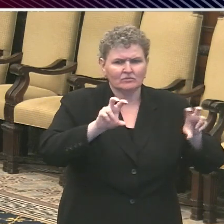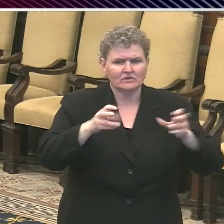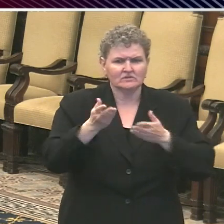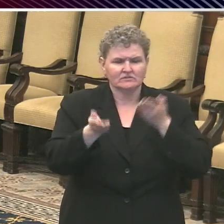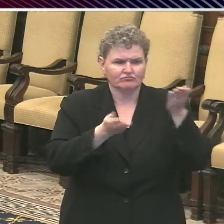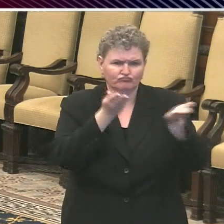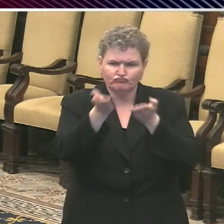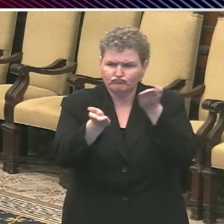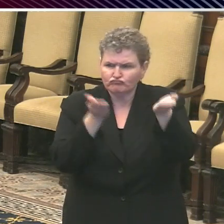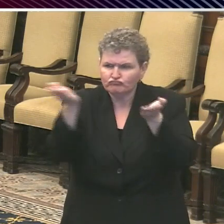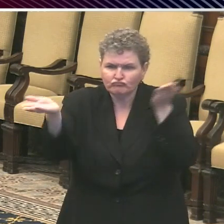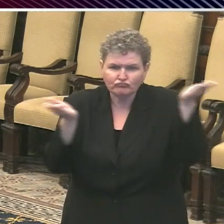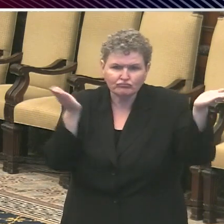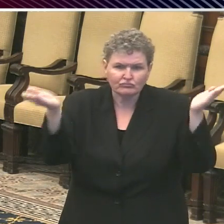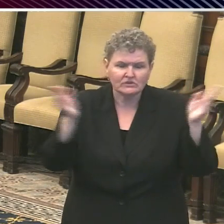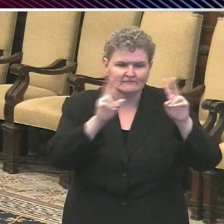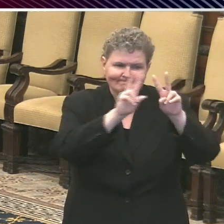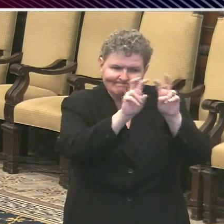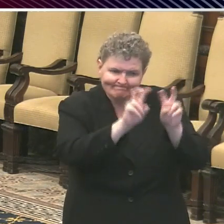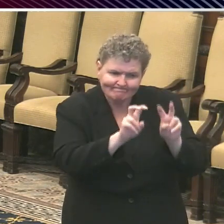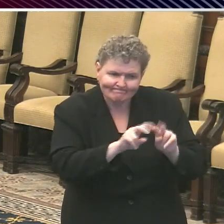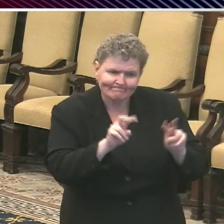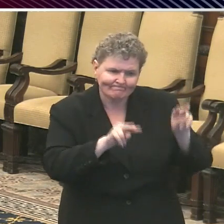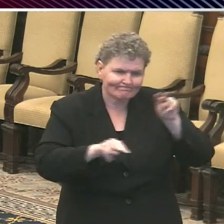submissions that we can evaluate.